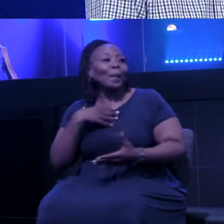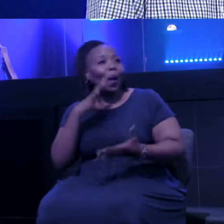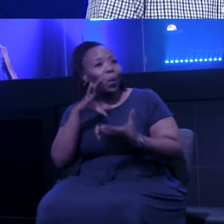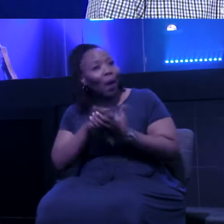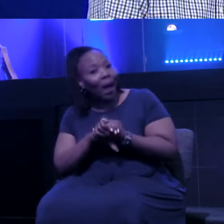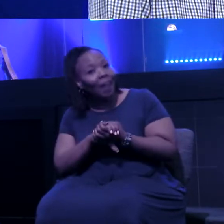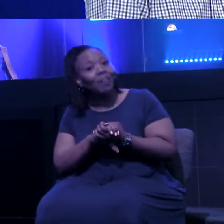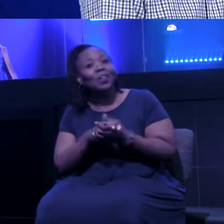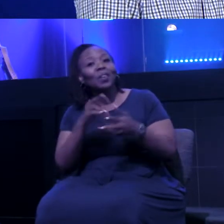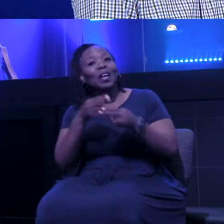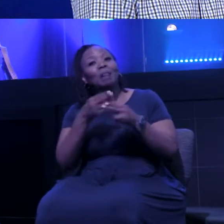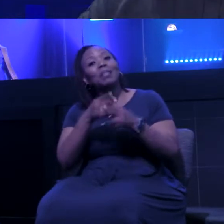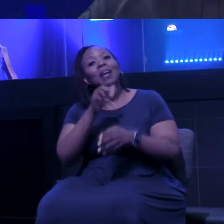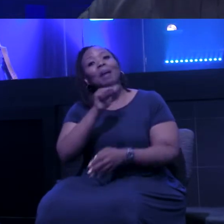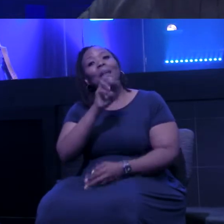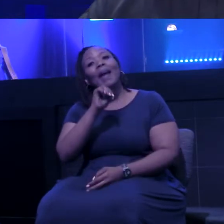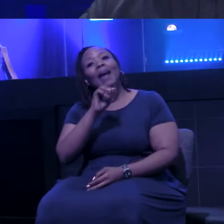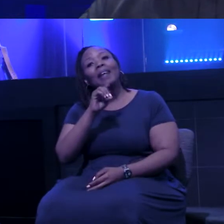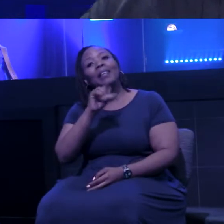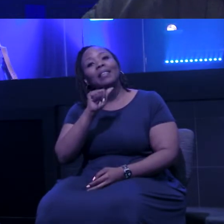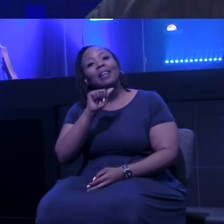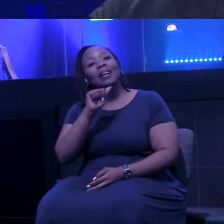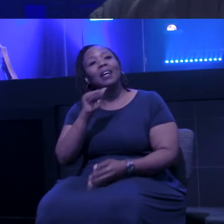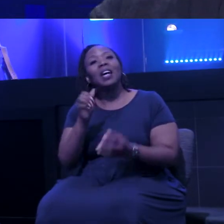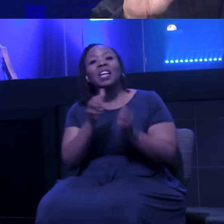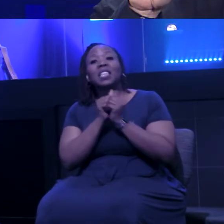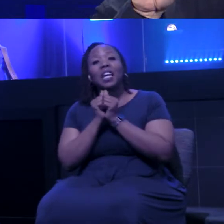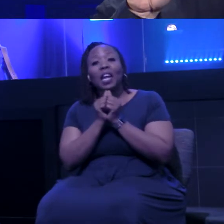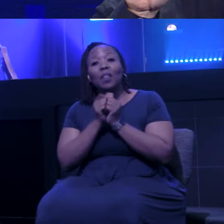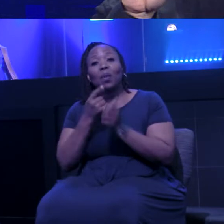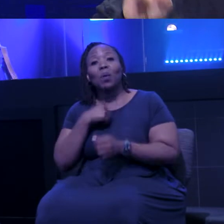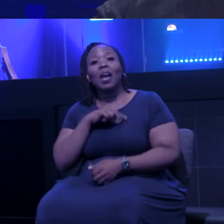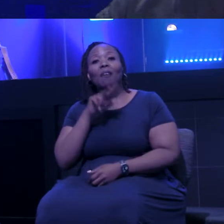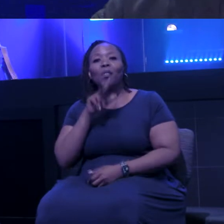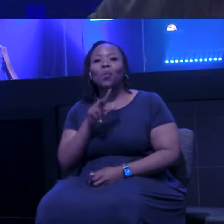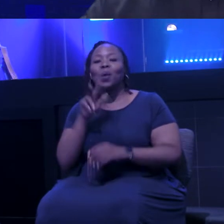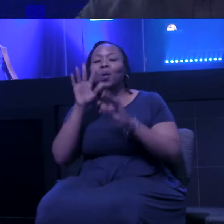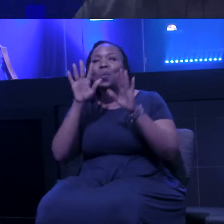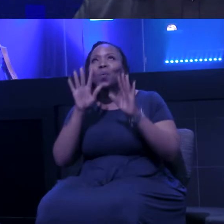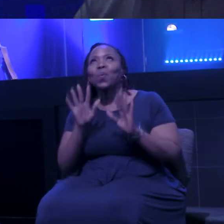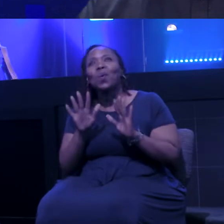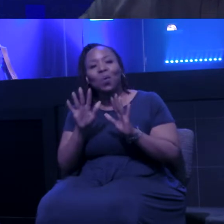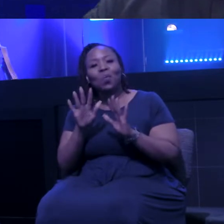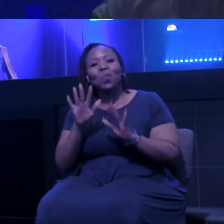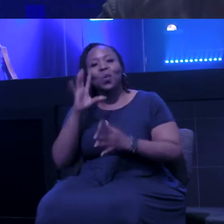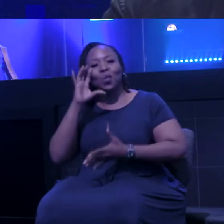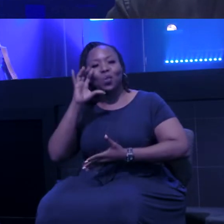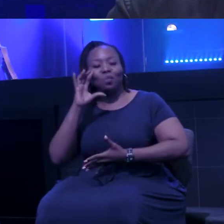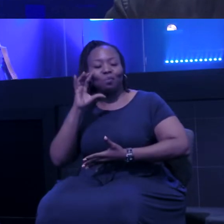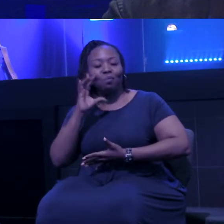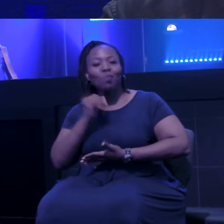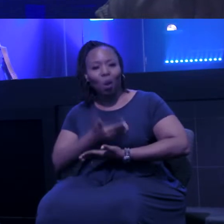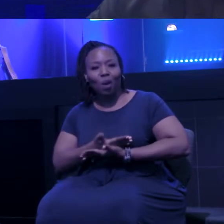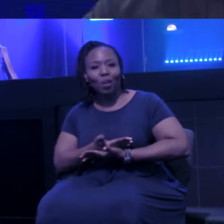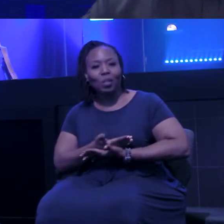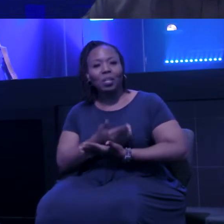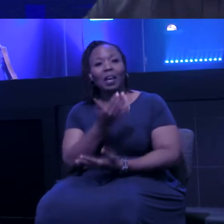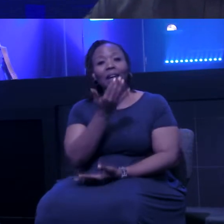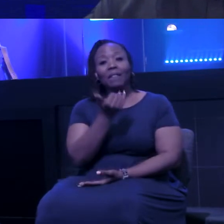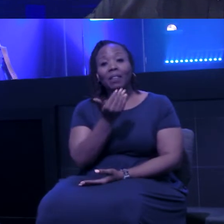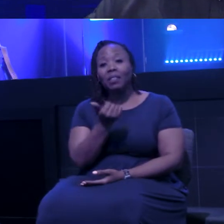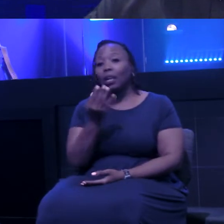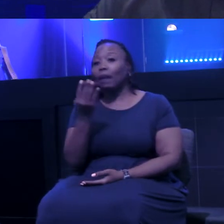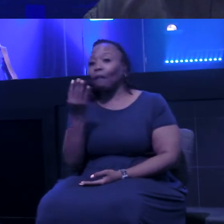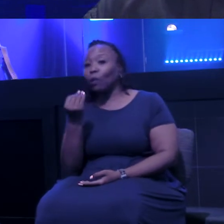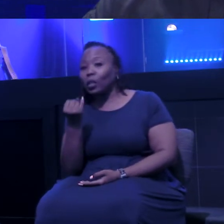beautiful wife. Her name is Amanda. And together we have 3 wonderful daughters of 15, 14, and